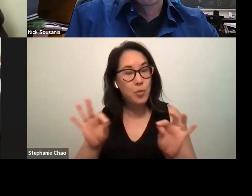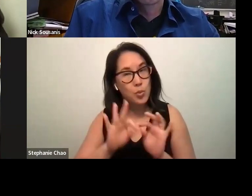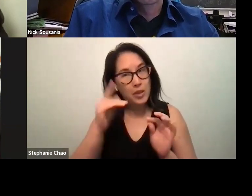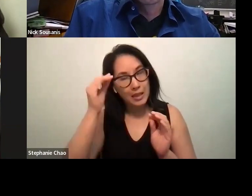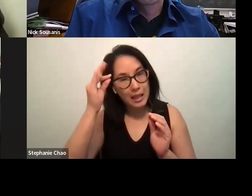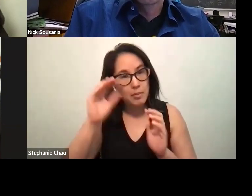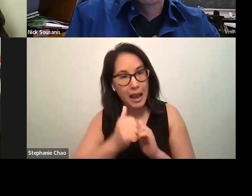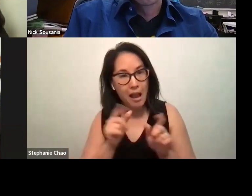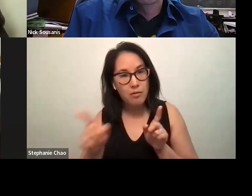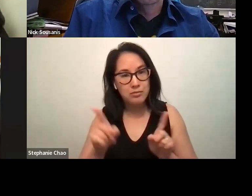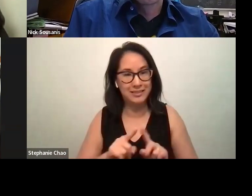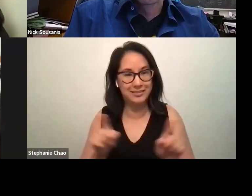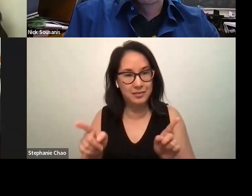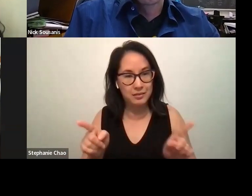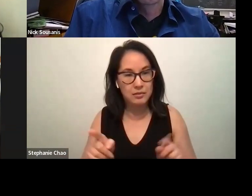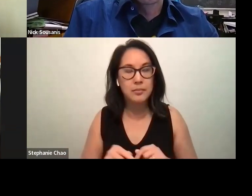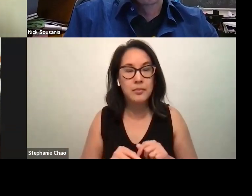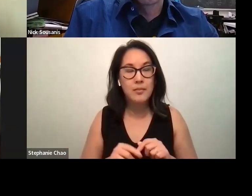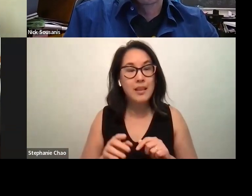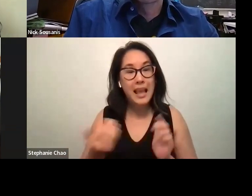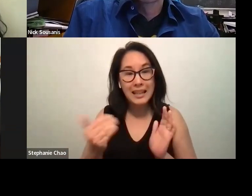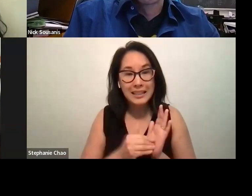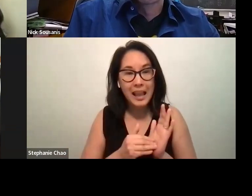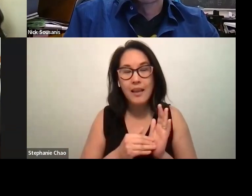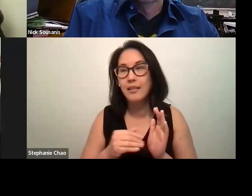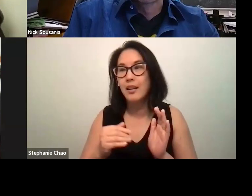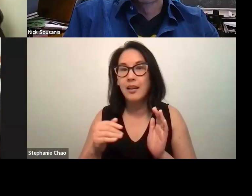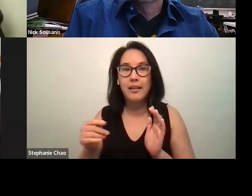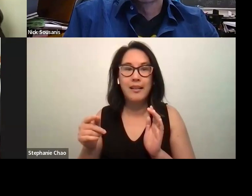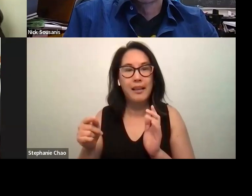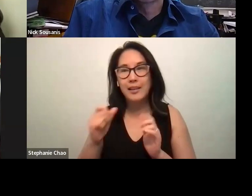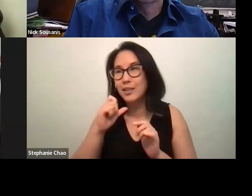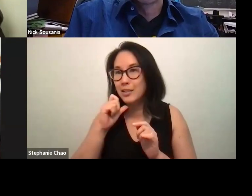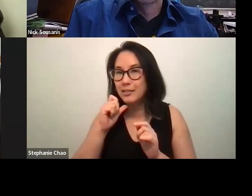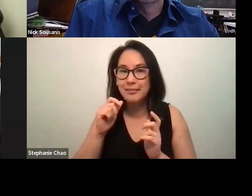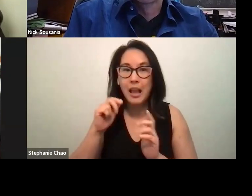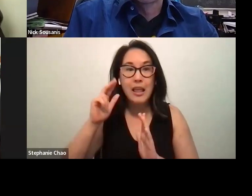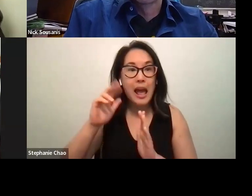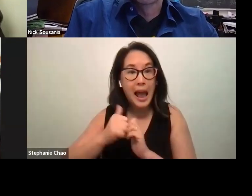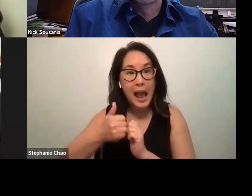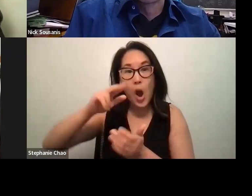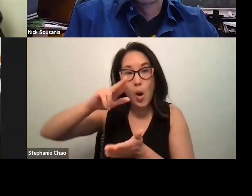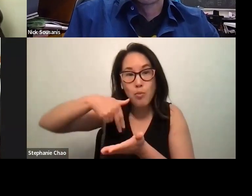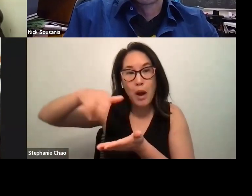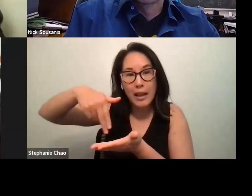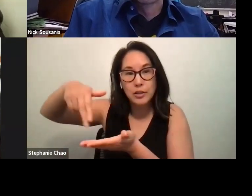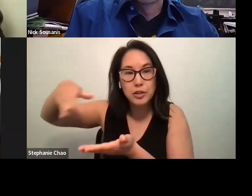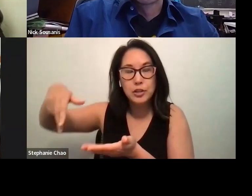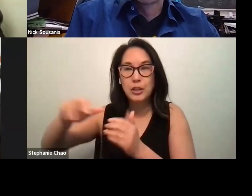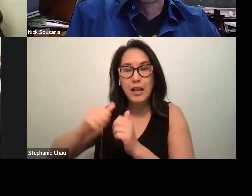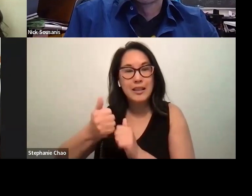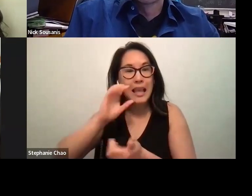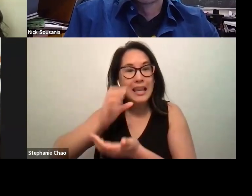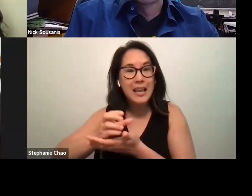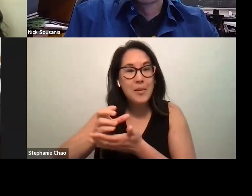to describing the brush strokes and the image style. If you leave